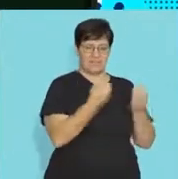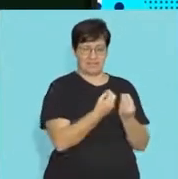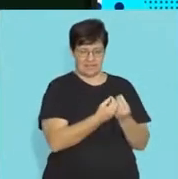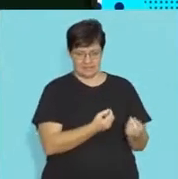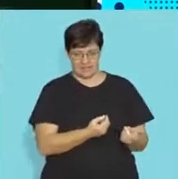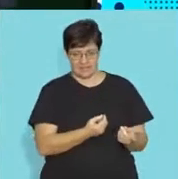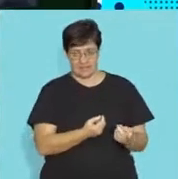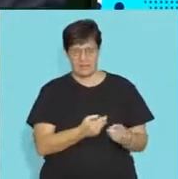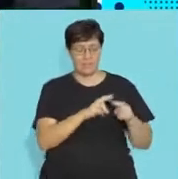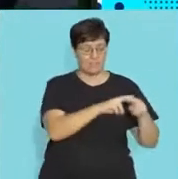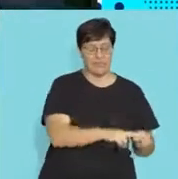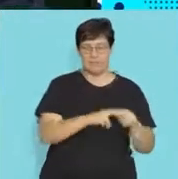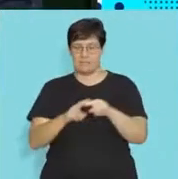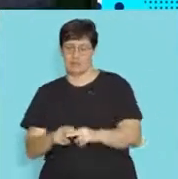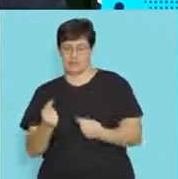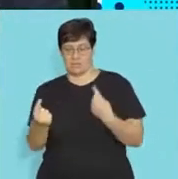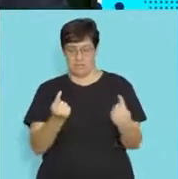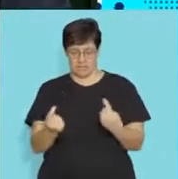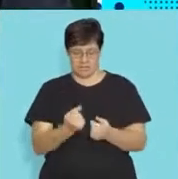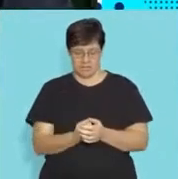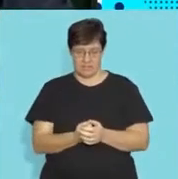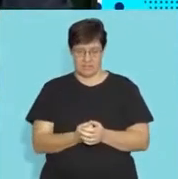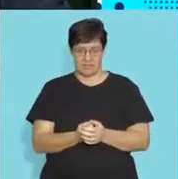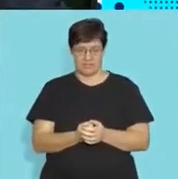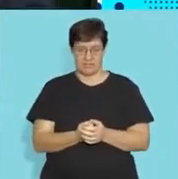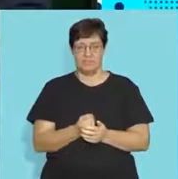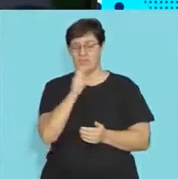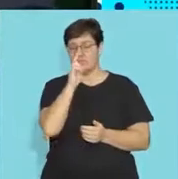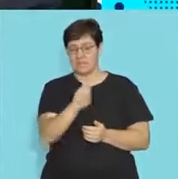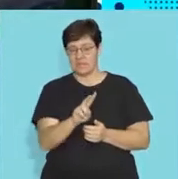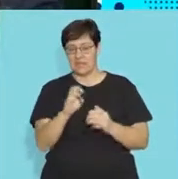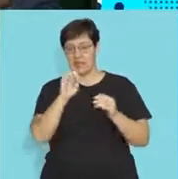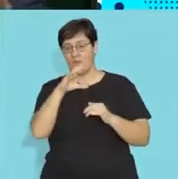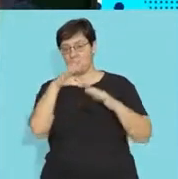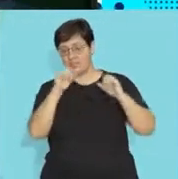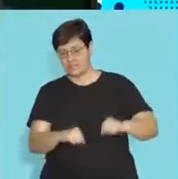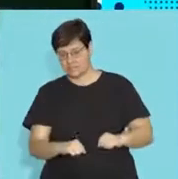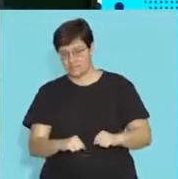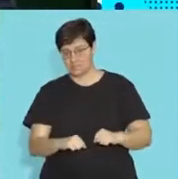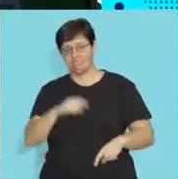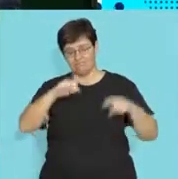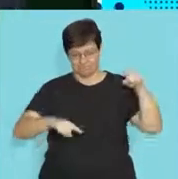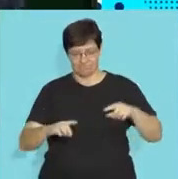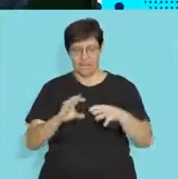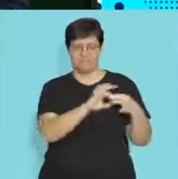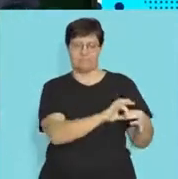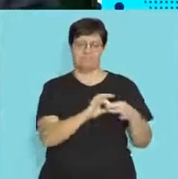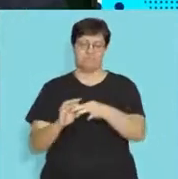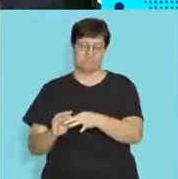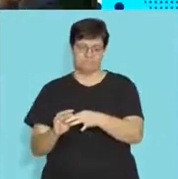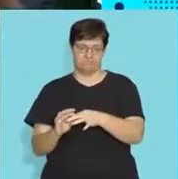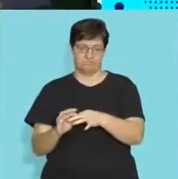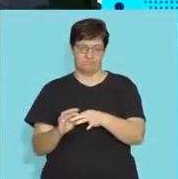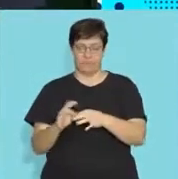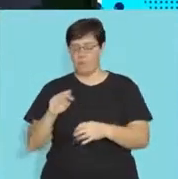non-living organisms and how they are interdependent on each other. And we notice that ecosystems vary depending on the interactions